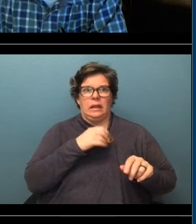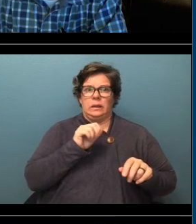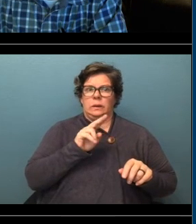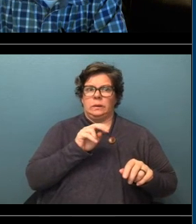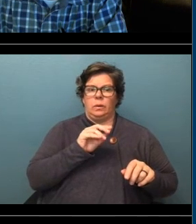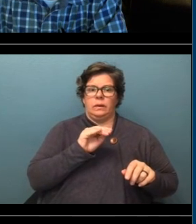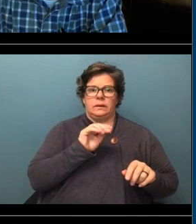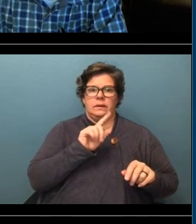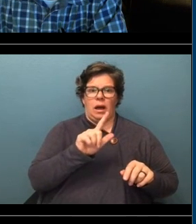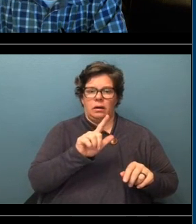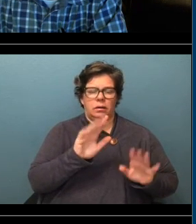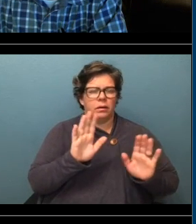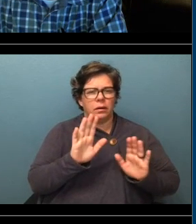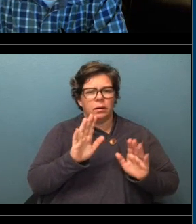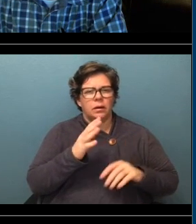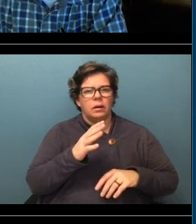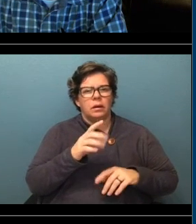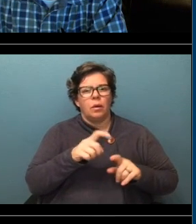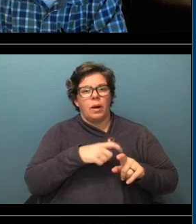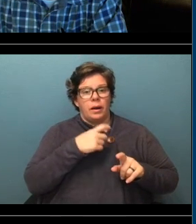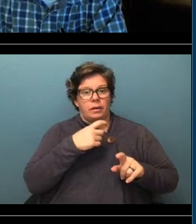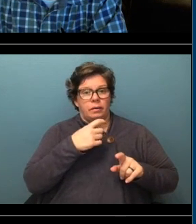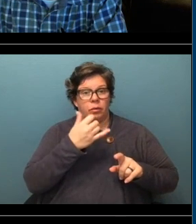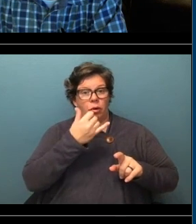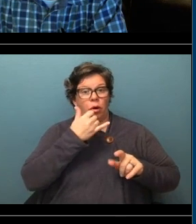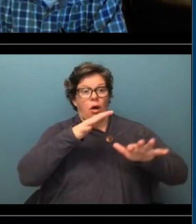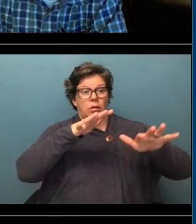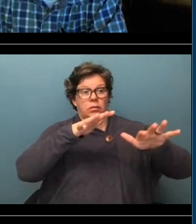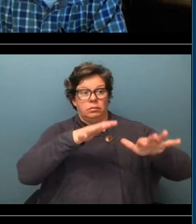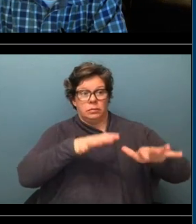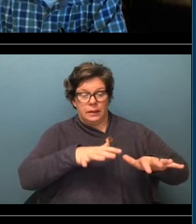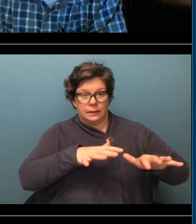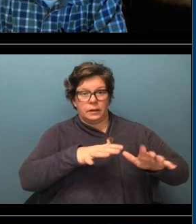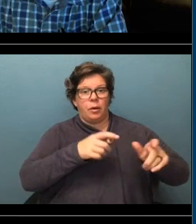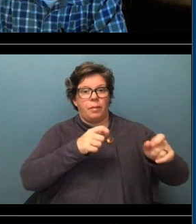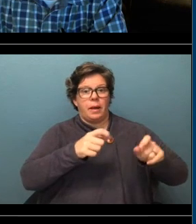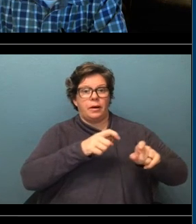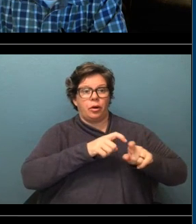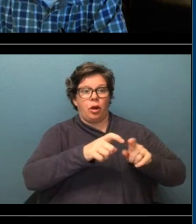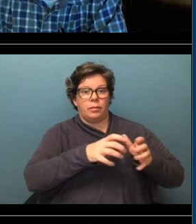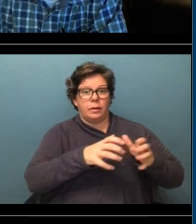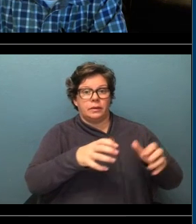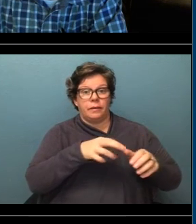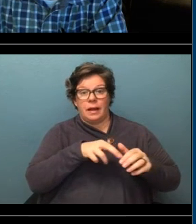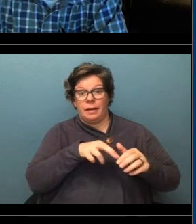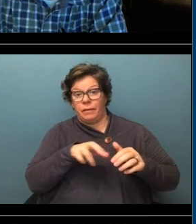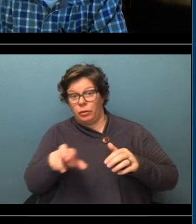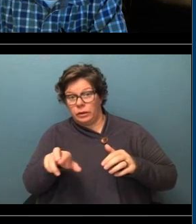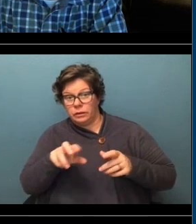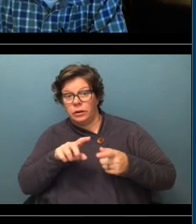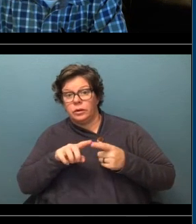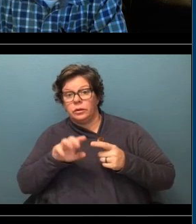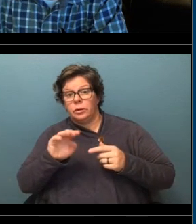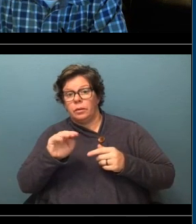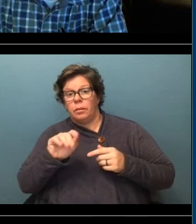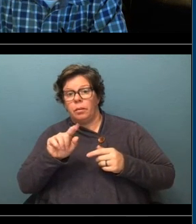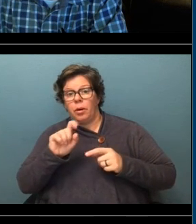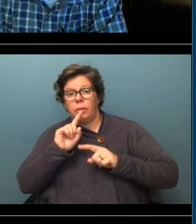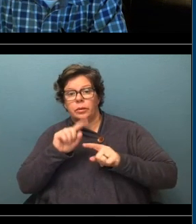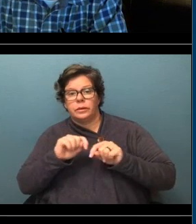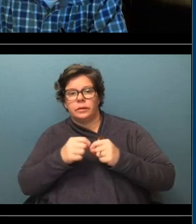Once the hotline de-escalates or manages the call as best they can, if it gets routed to the mobile response teams,